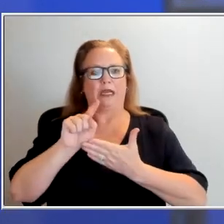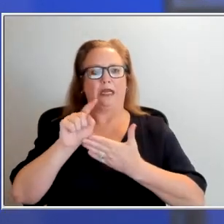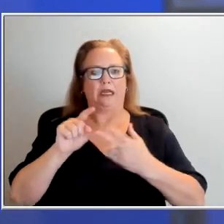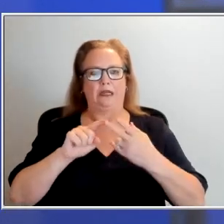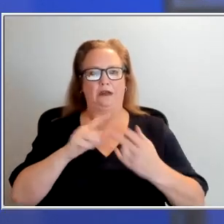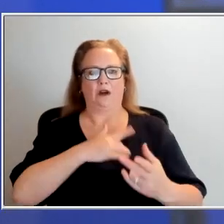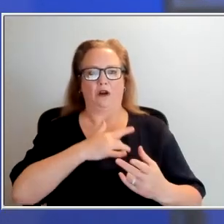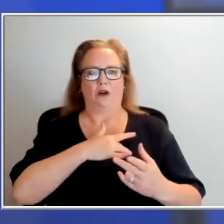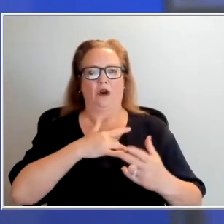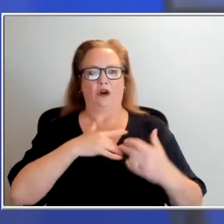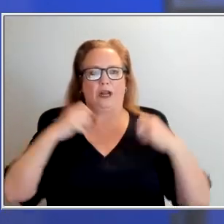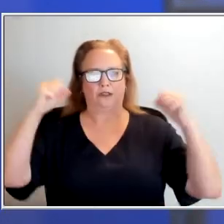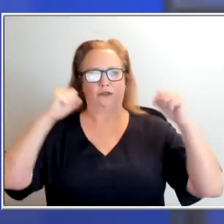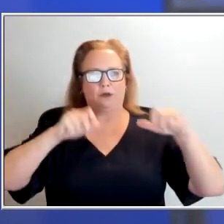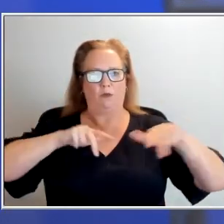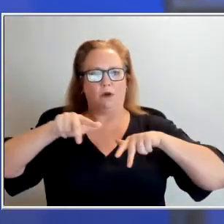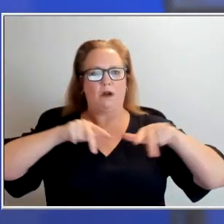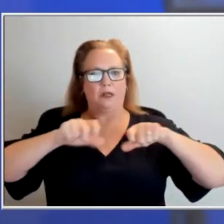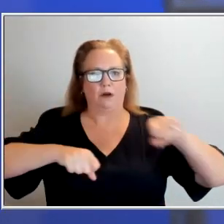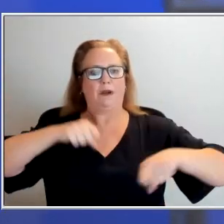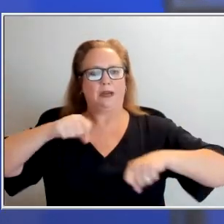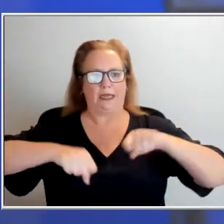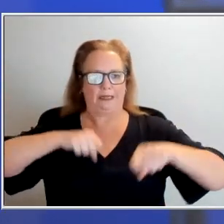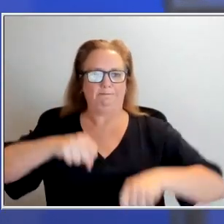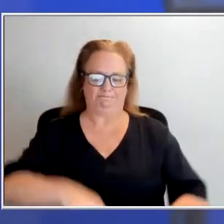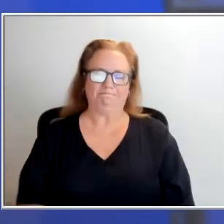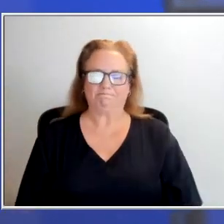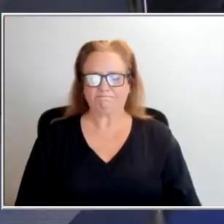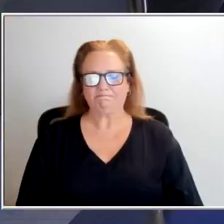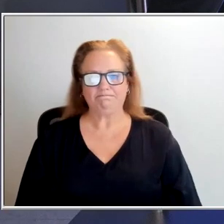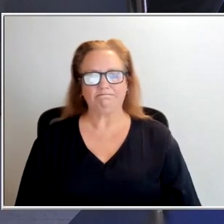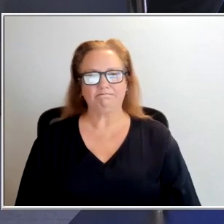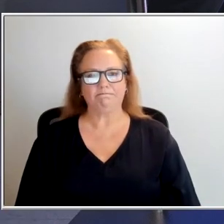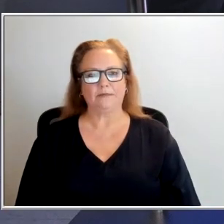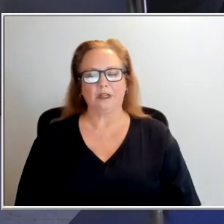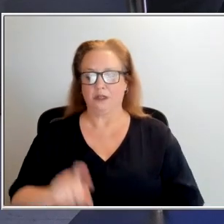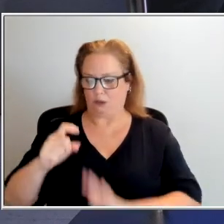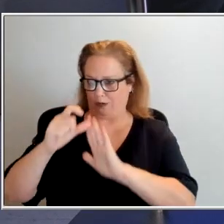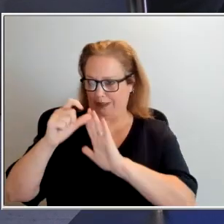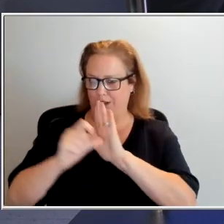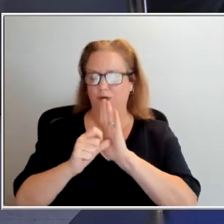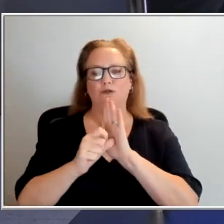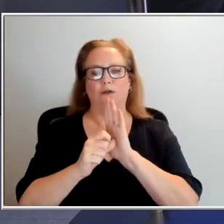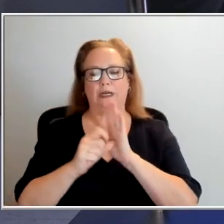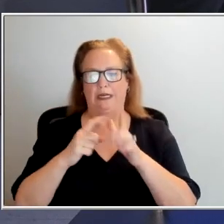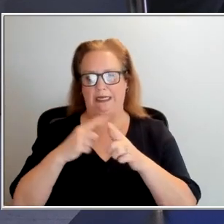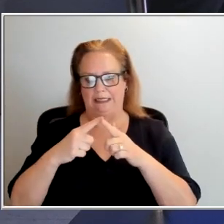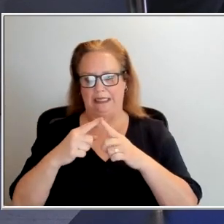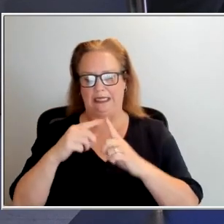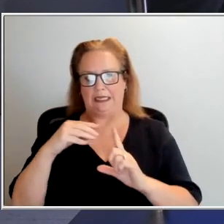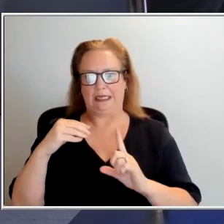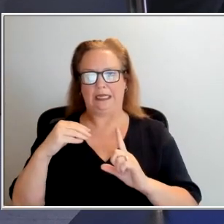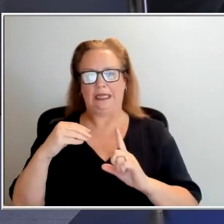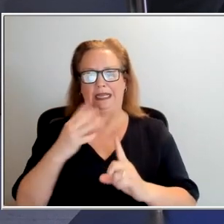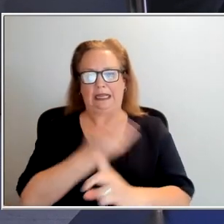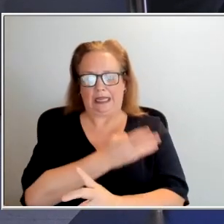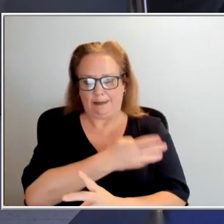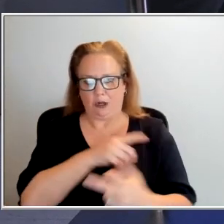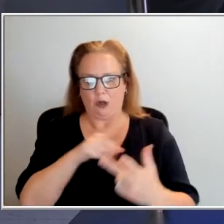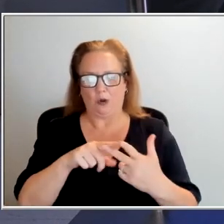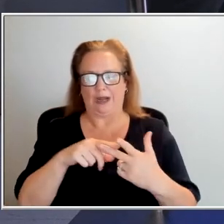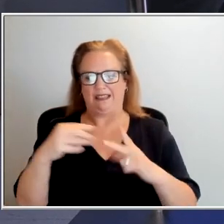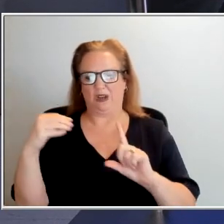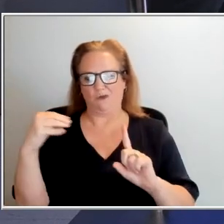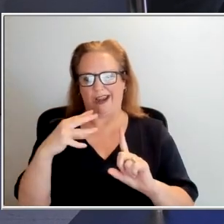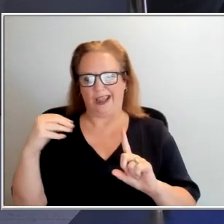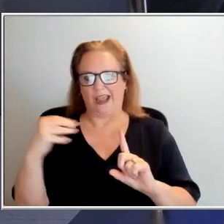cardiovascular kind of exercise, walking or bike riding. So now you needed surgery, then chemotherapy, then radiation. So you had the whole thing going